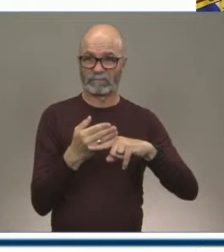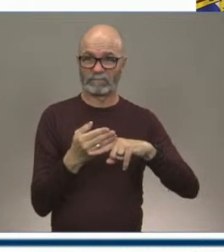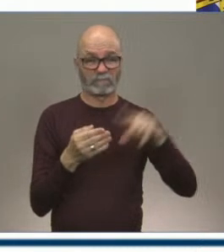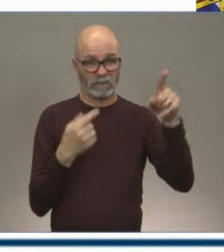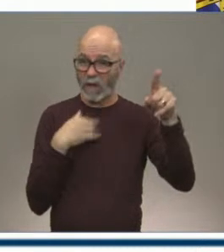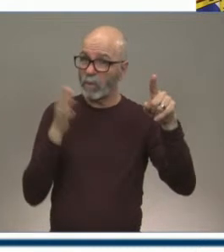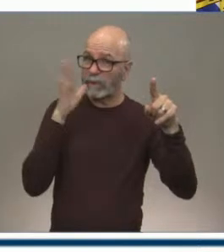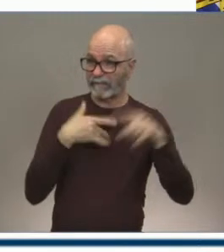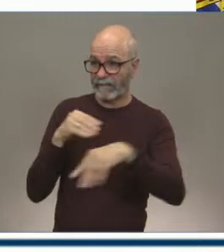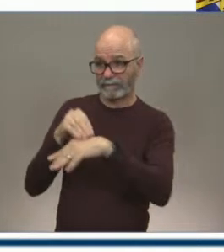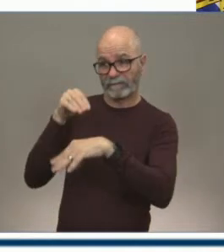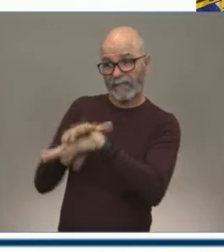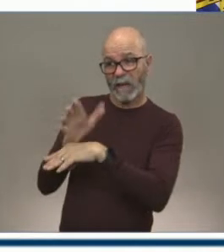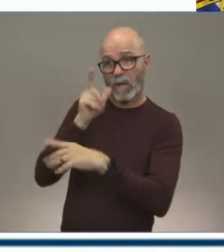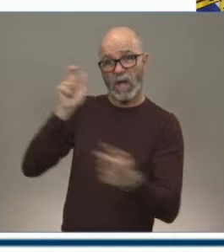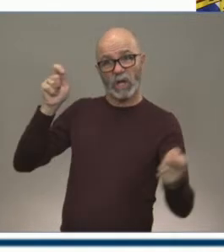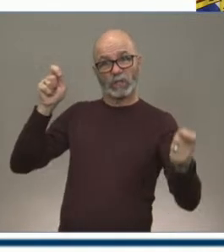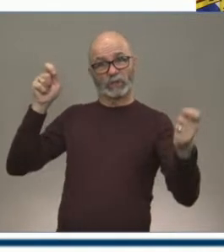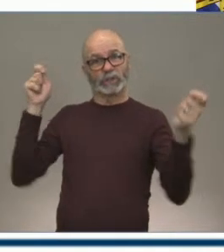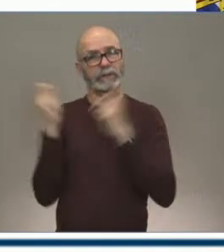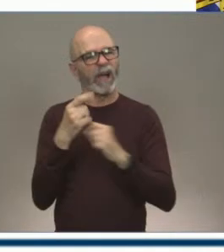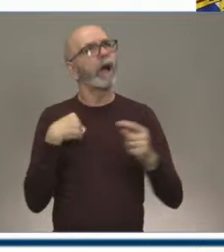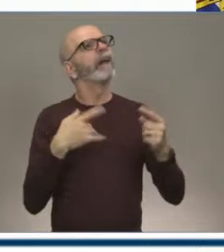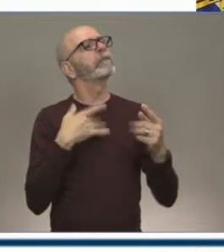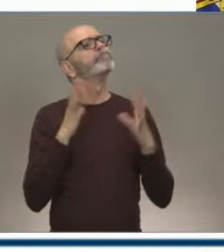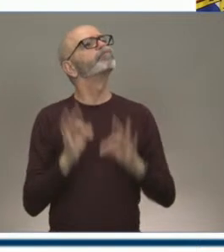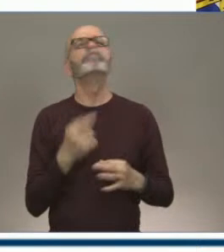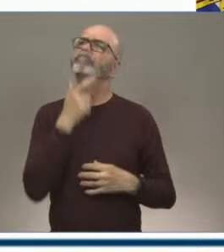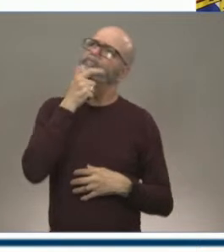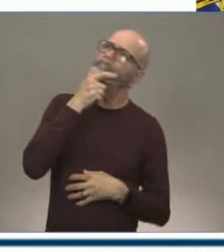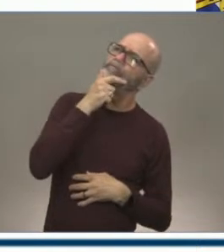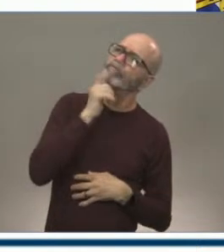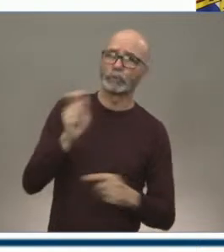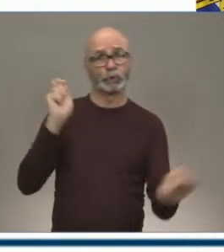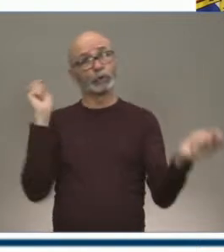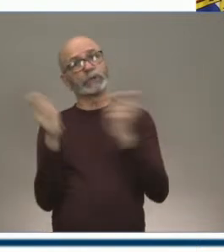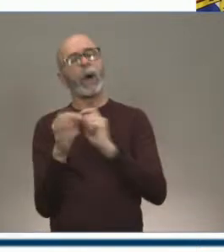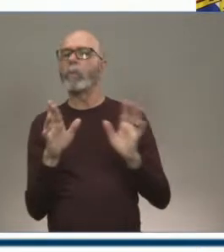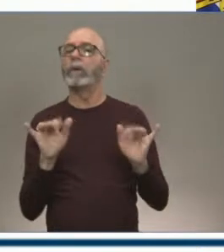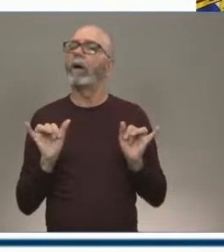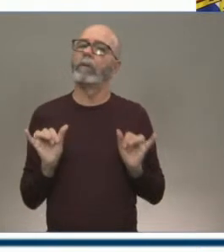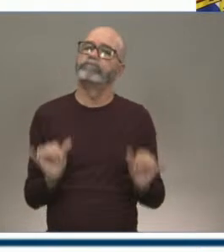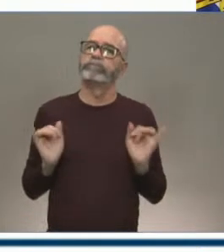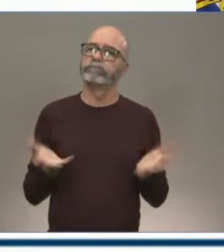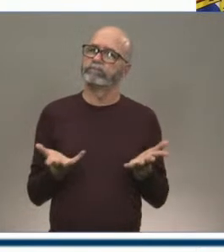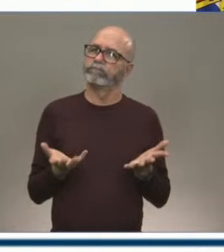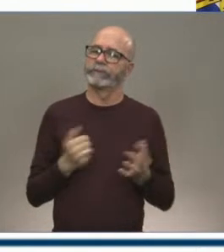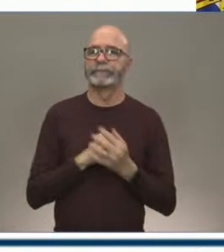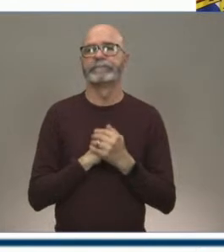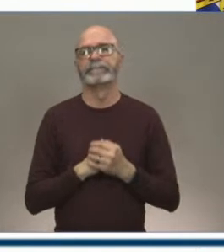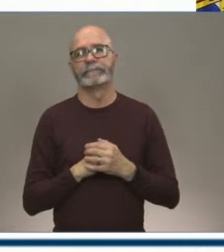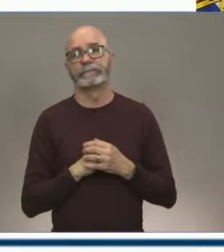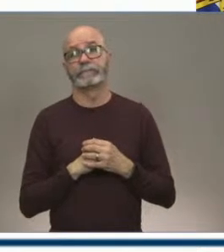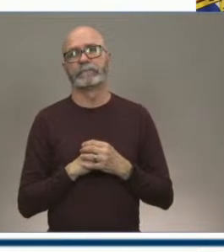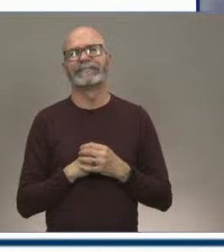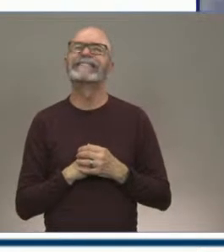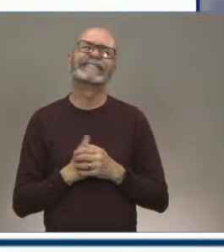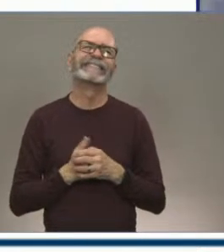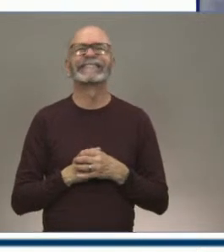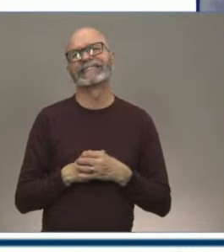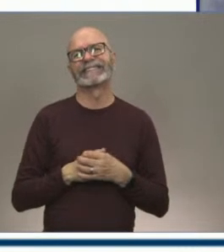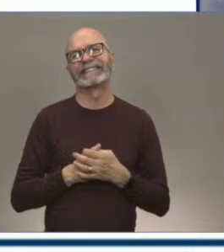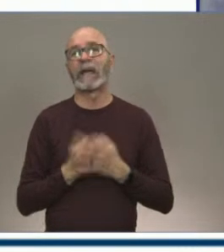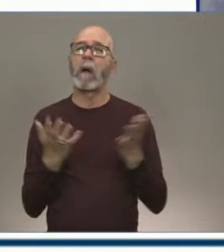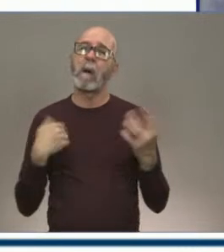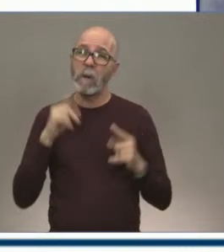did anything? Would you change any decisions that you made during the pandemic? I don't know if I would look at it that way. I mean,